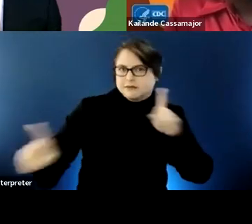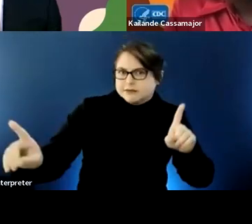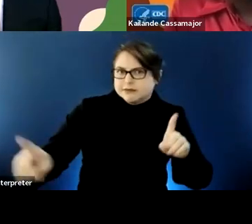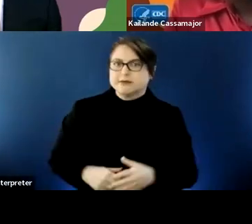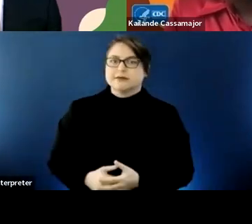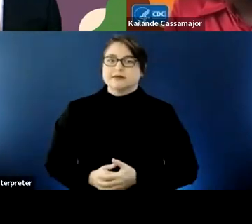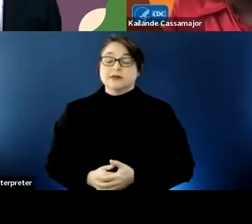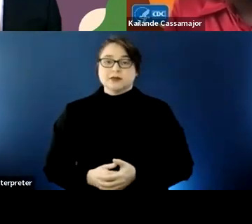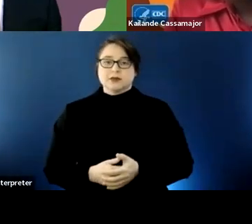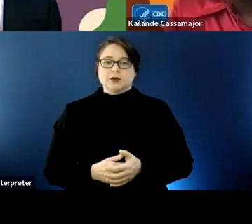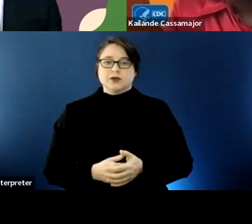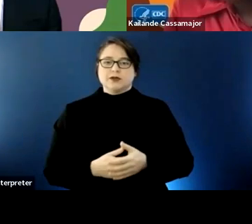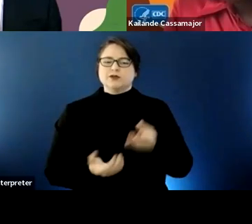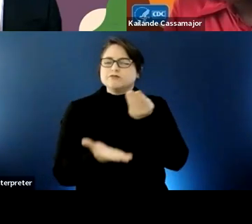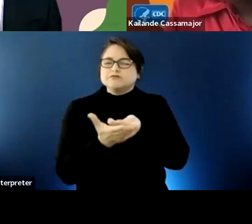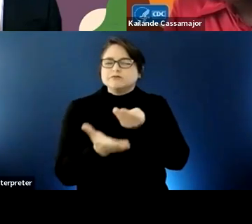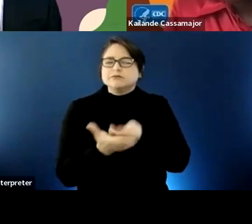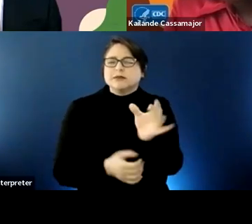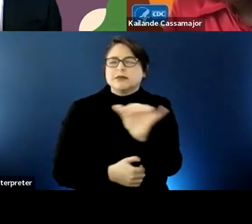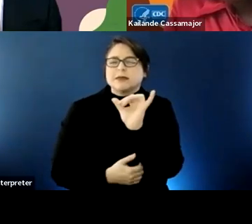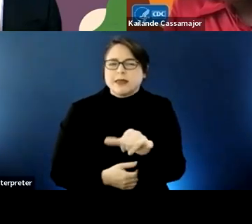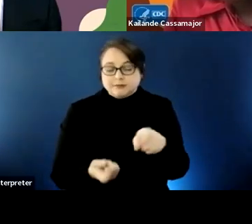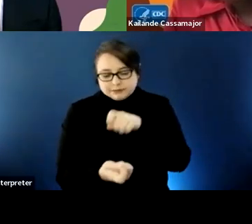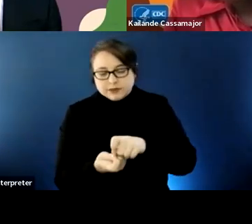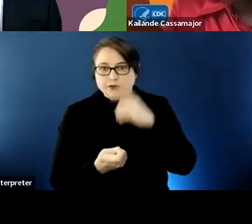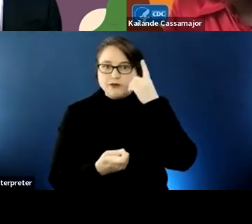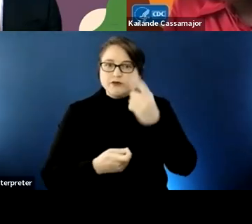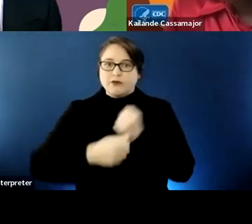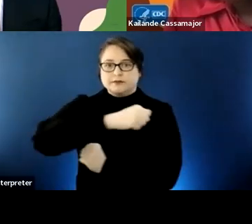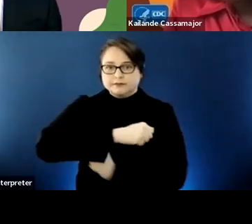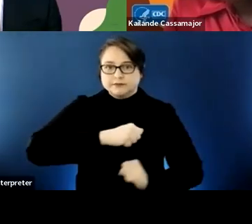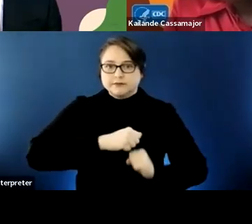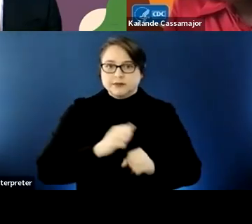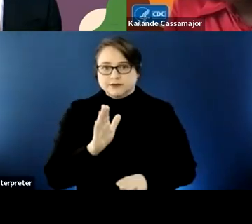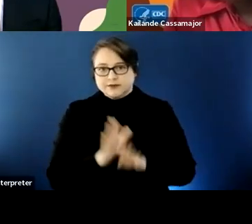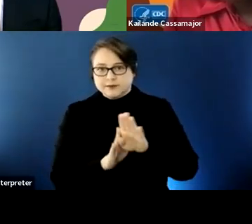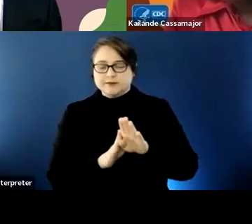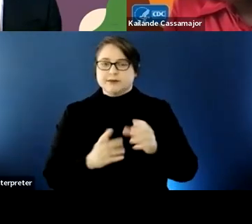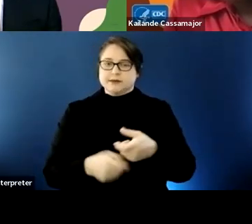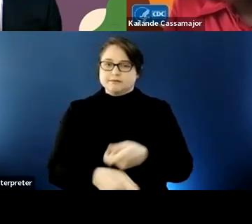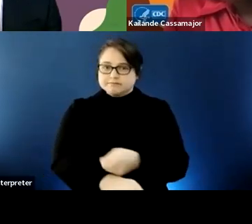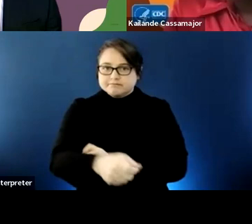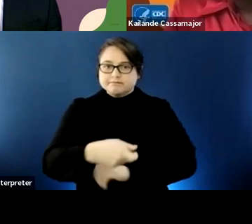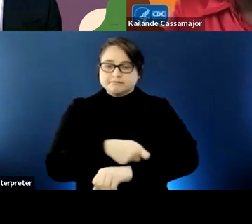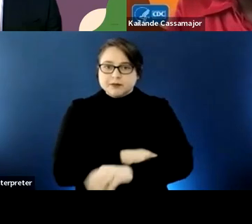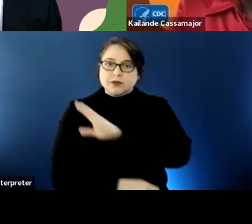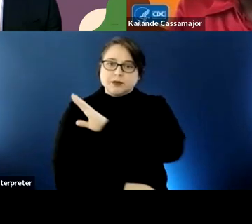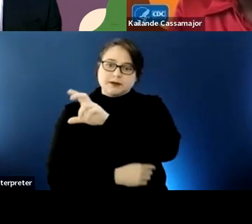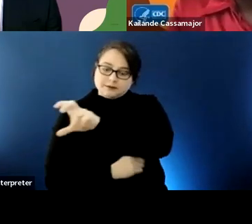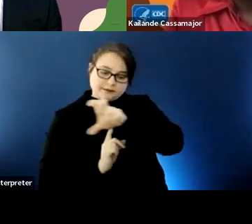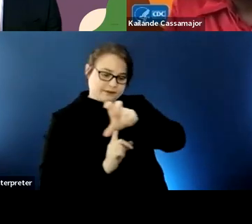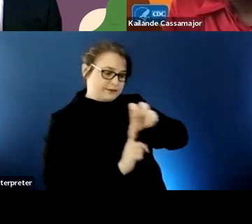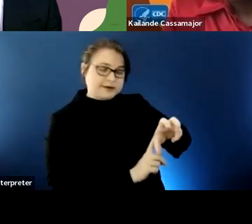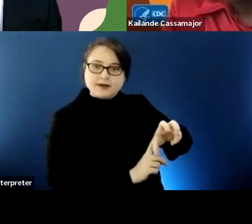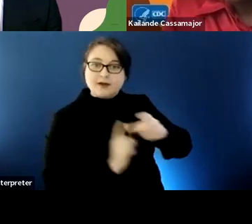Funding like this, specifically for infrastructure development and cultivation to HBCUs from the CDC,